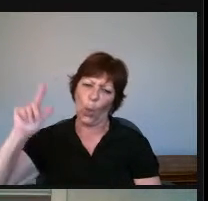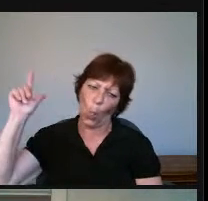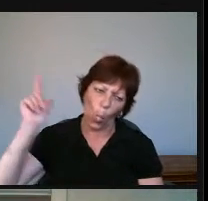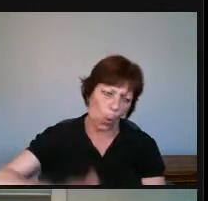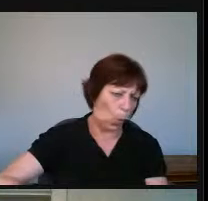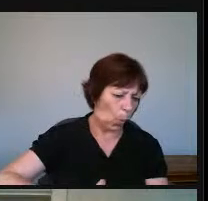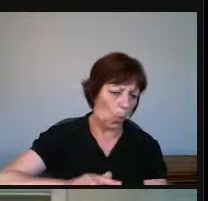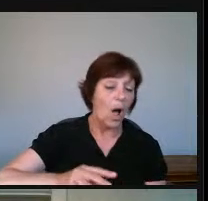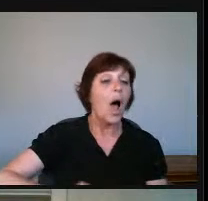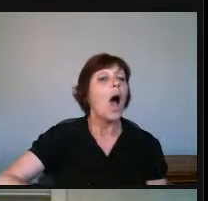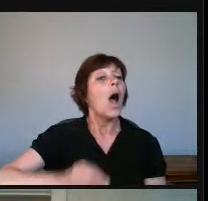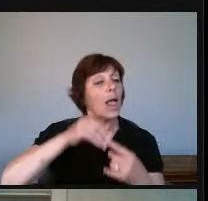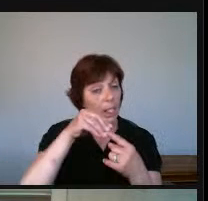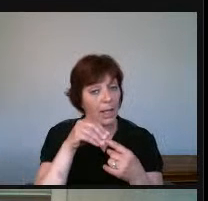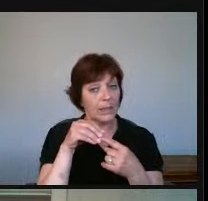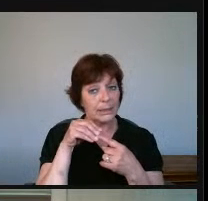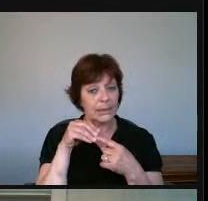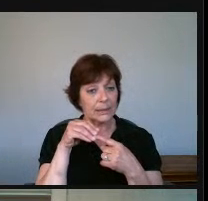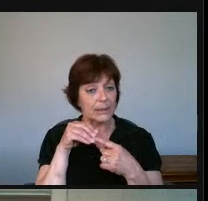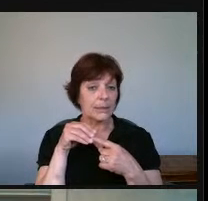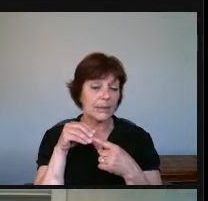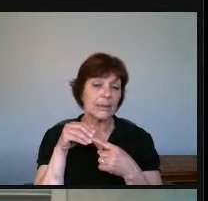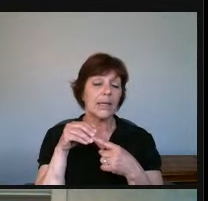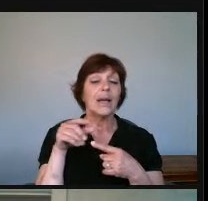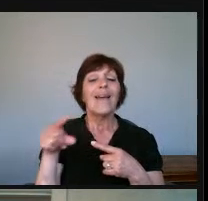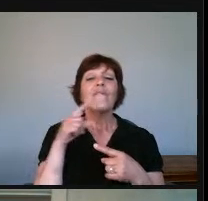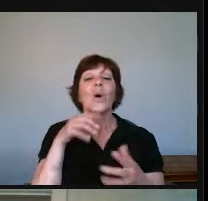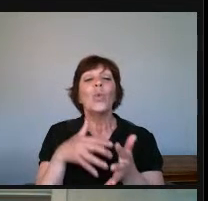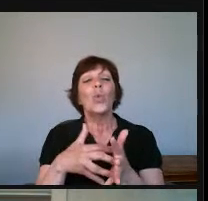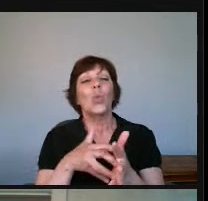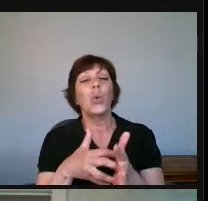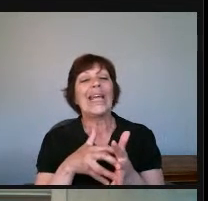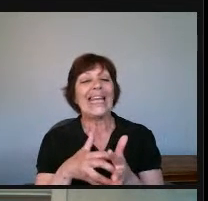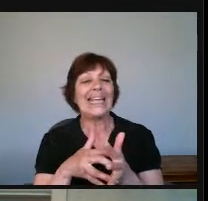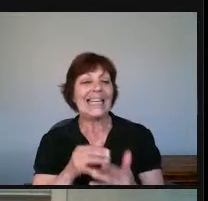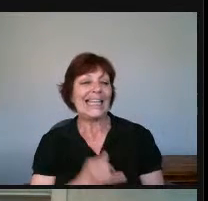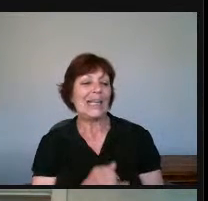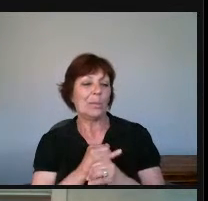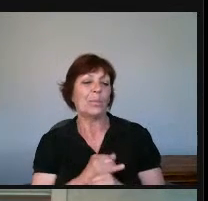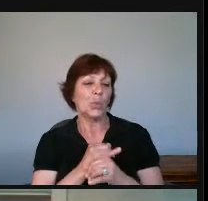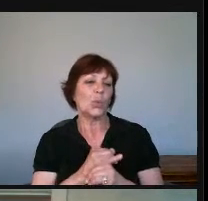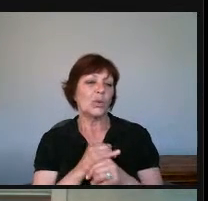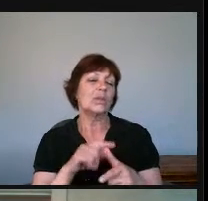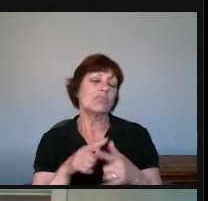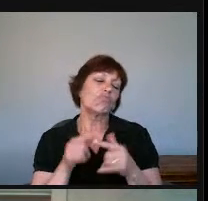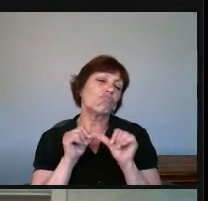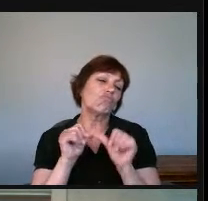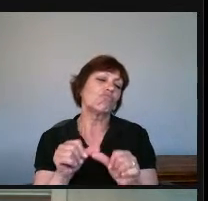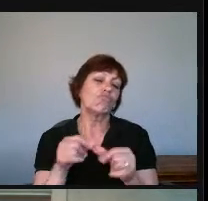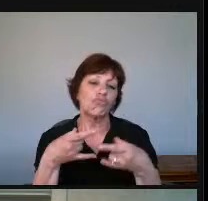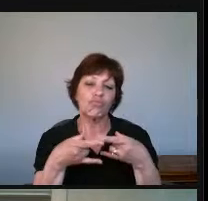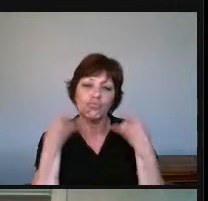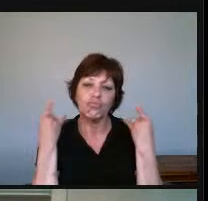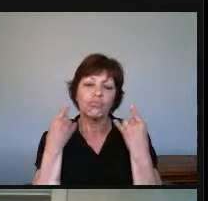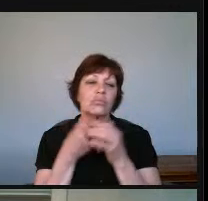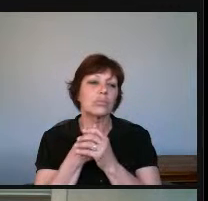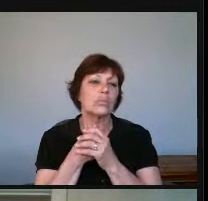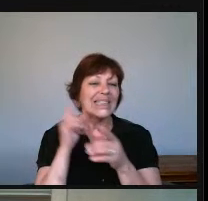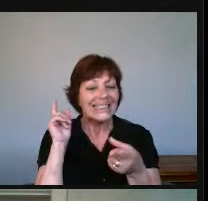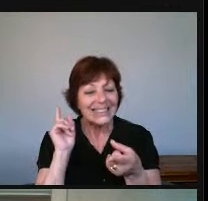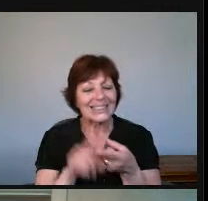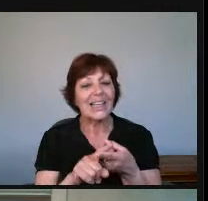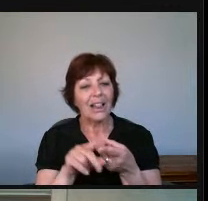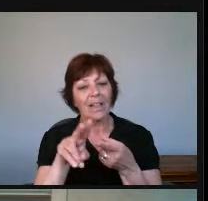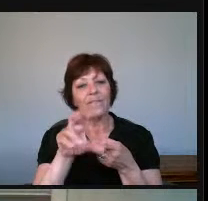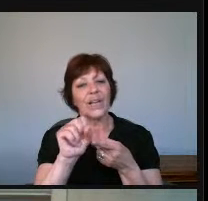the person has a compromised immune system, in which case they should continue to wear the mask until we have the